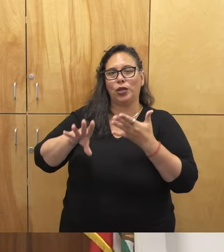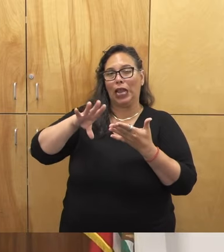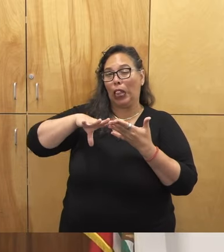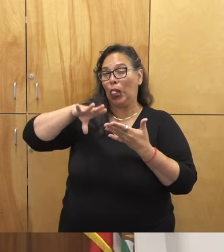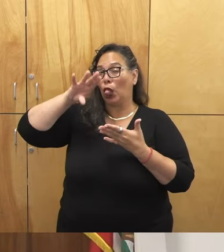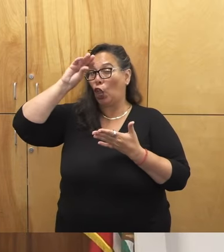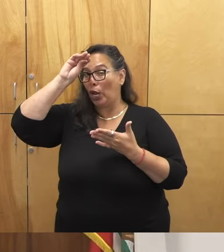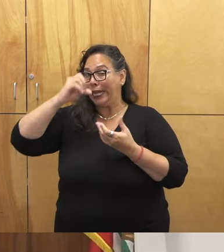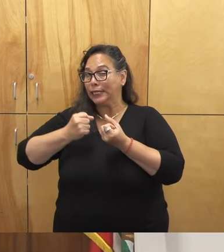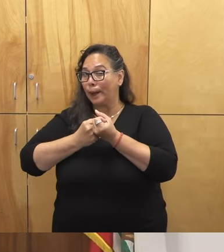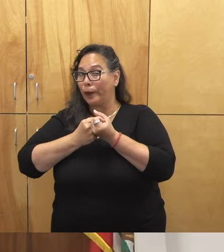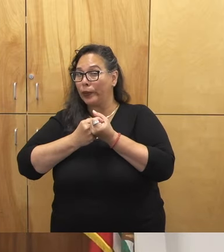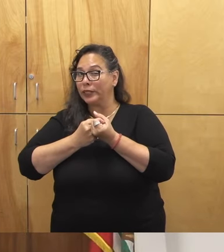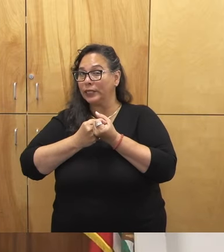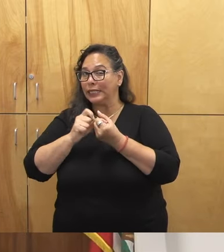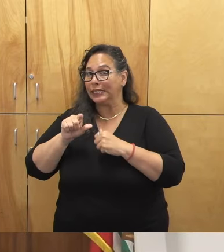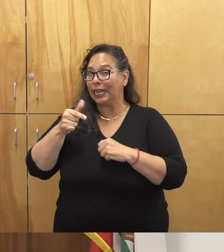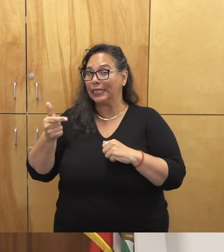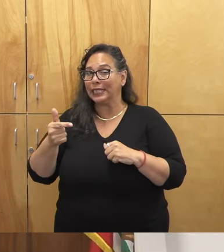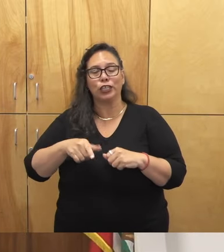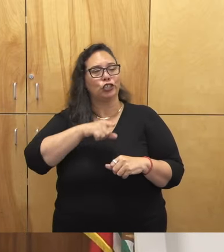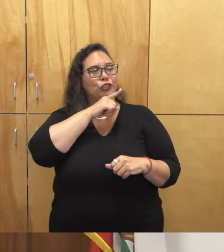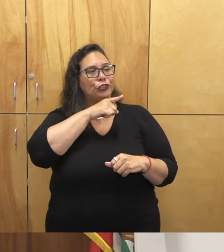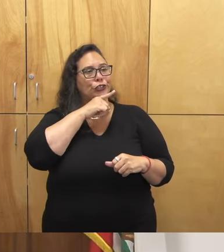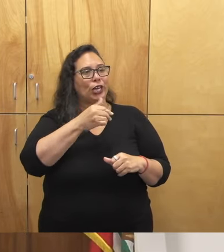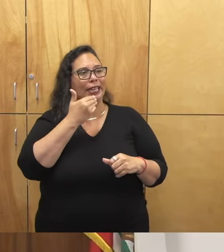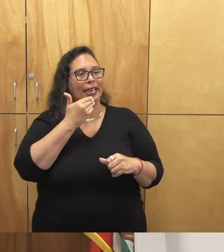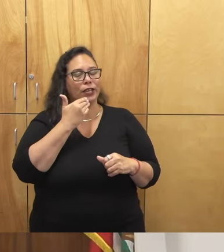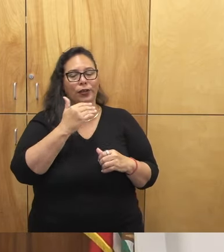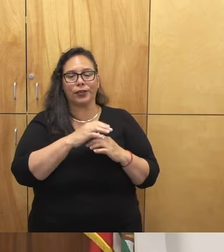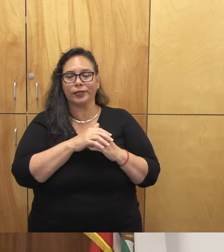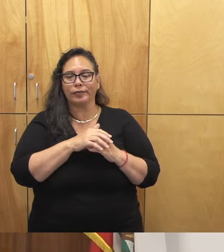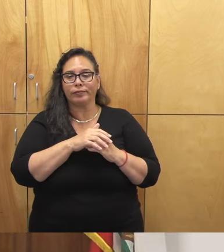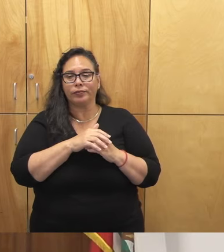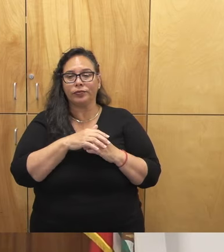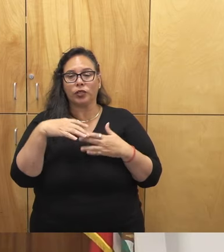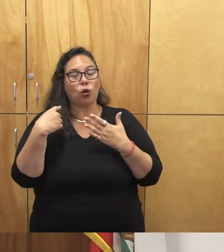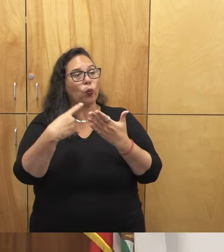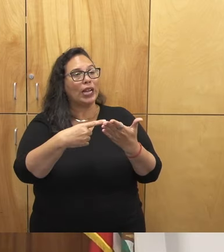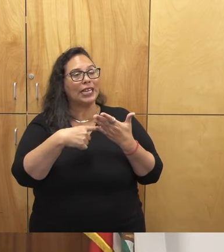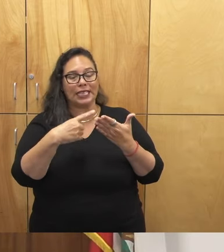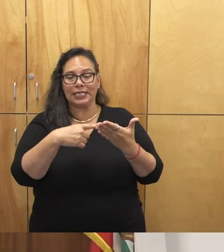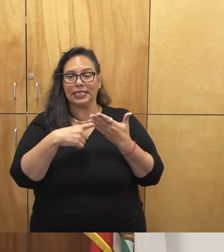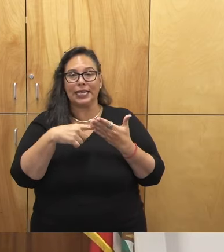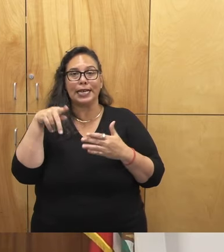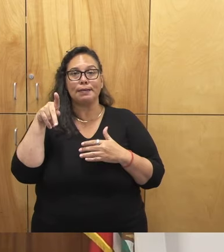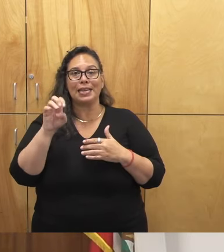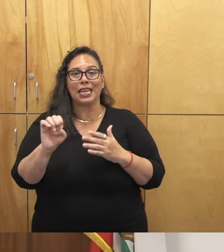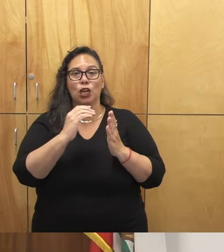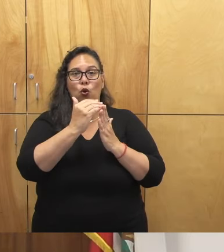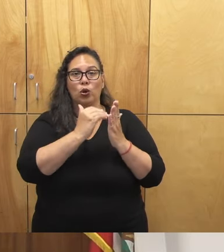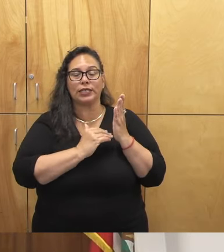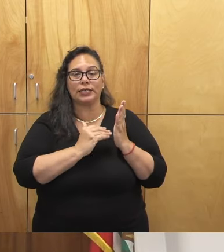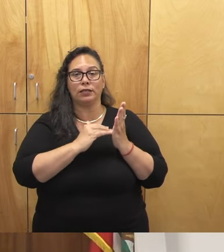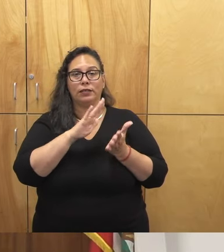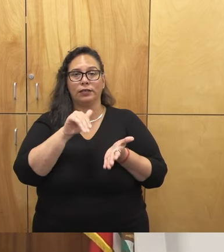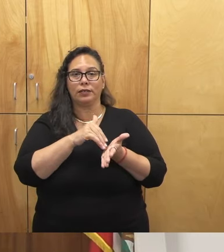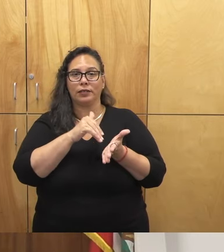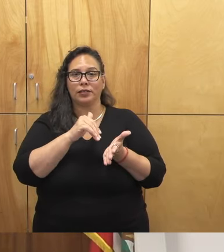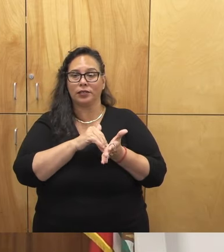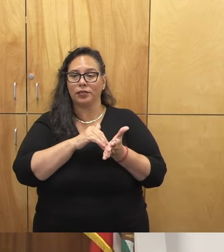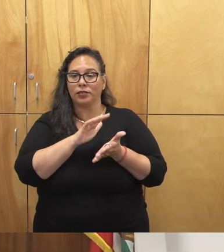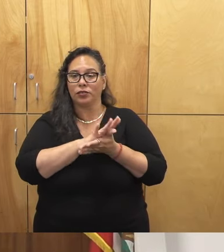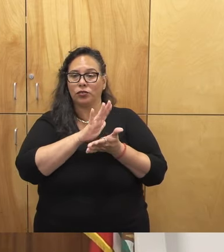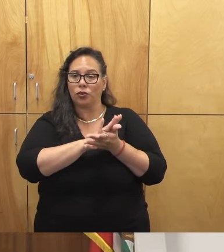supports. Sure, thank you. We discussed the P courses in middle school and